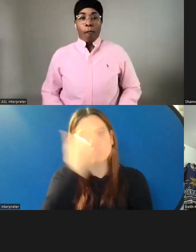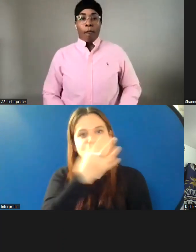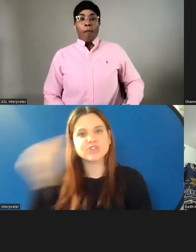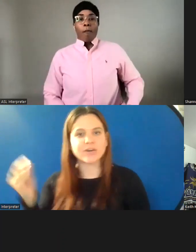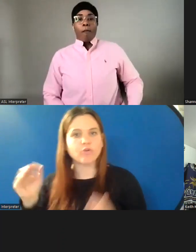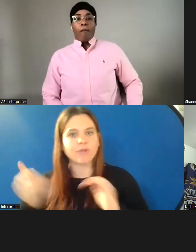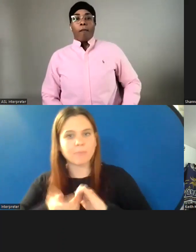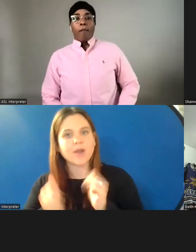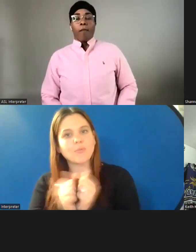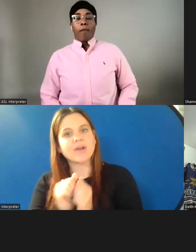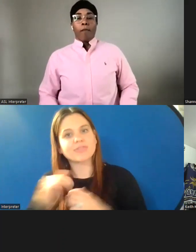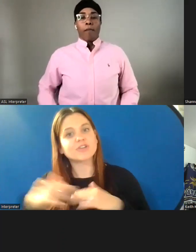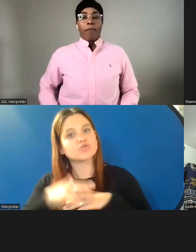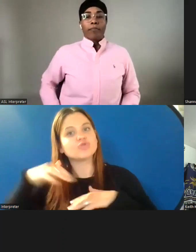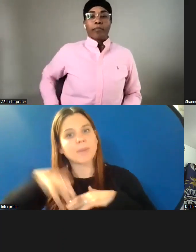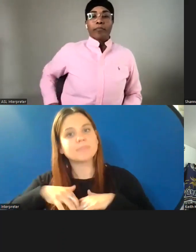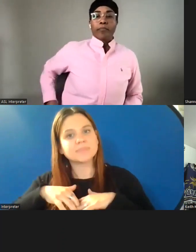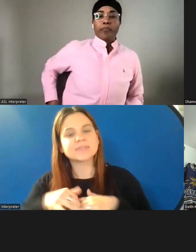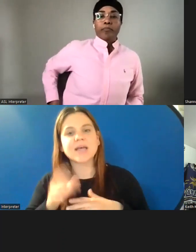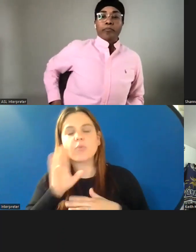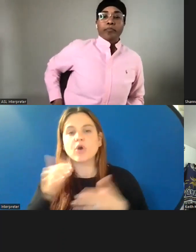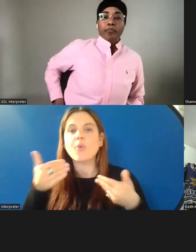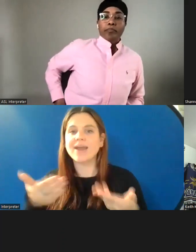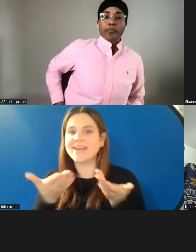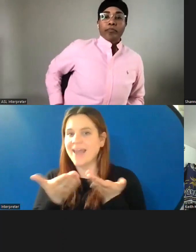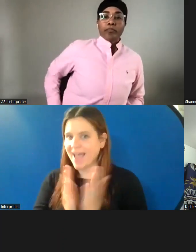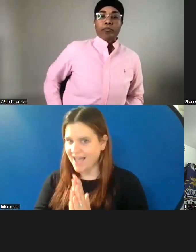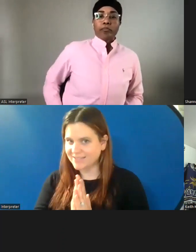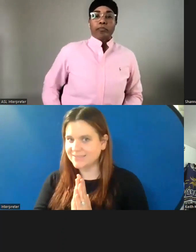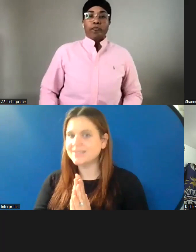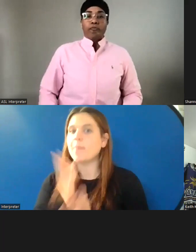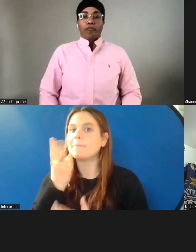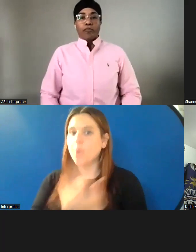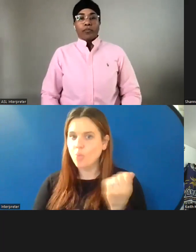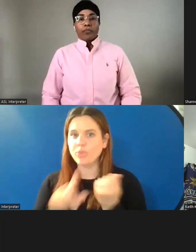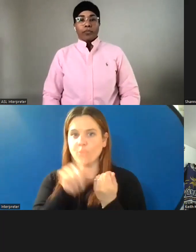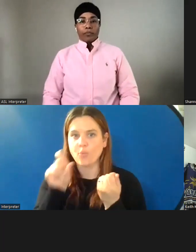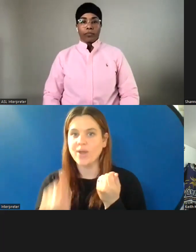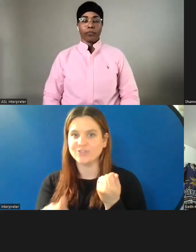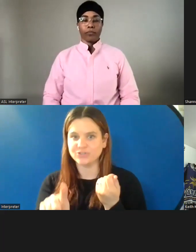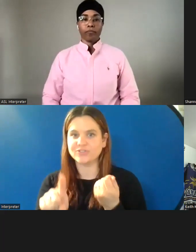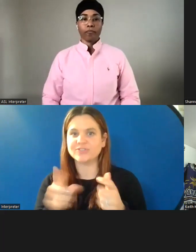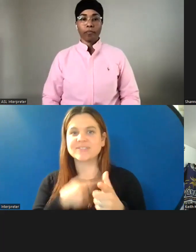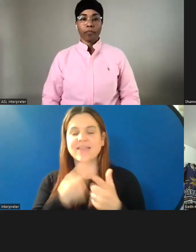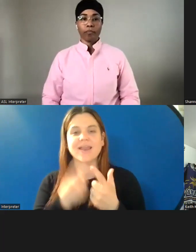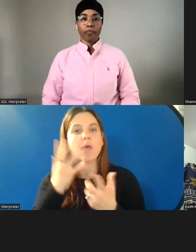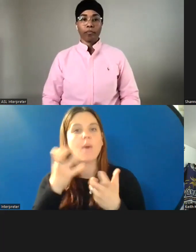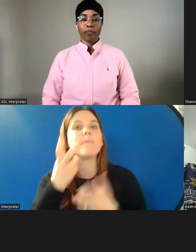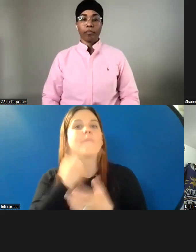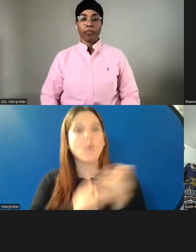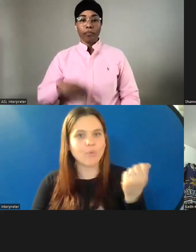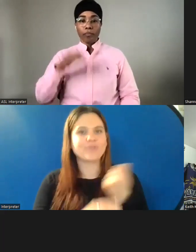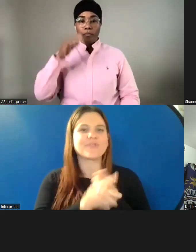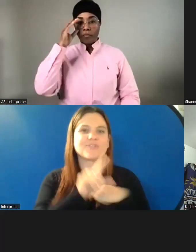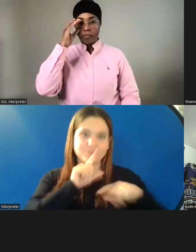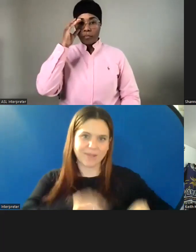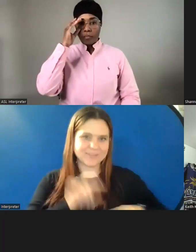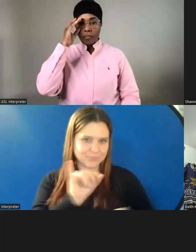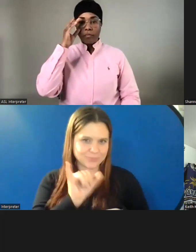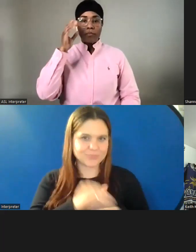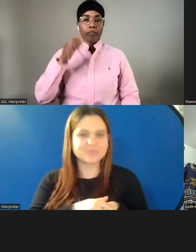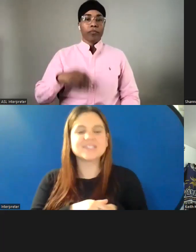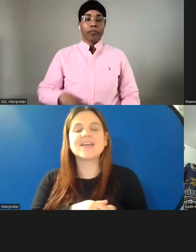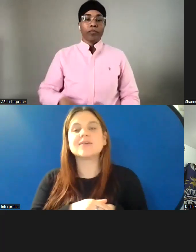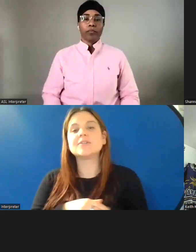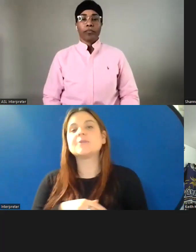tribes. Okay, I'll ask them as a pair, and I'll ask you both to respond. So